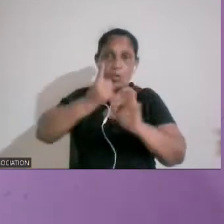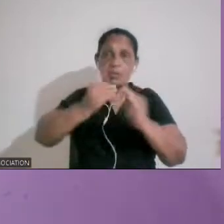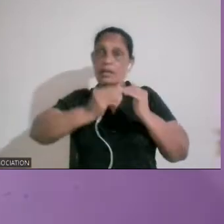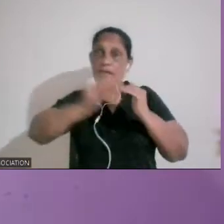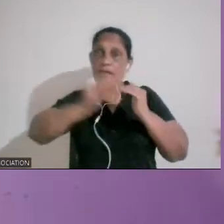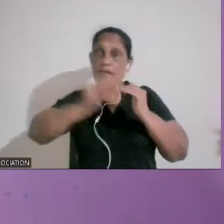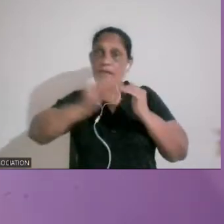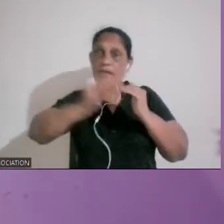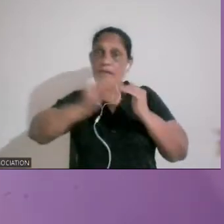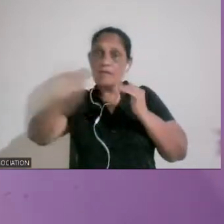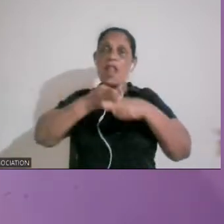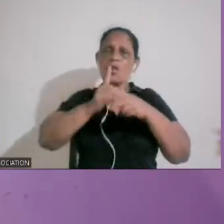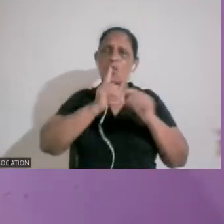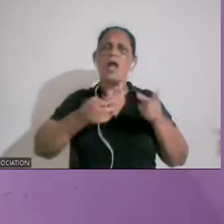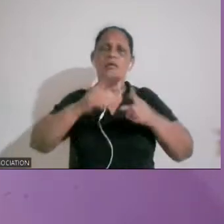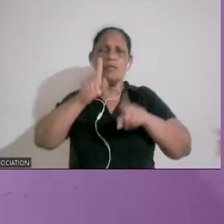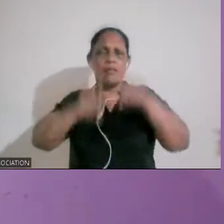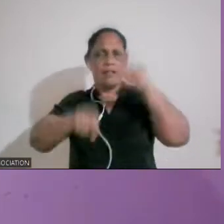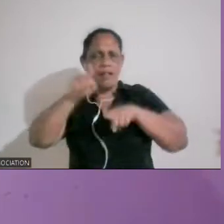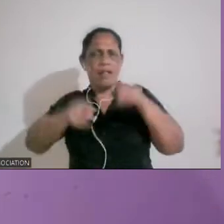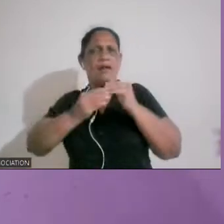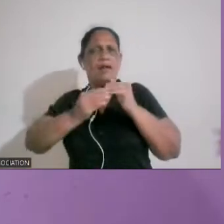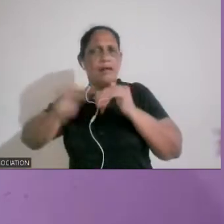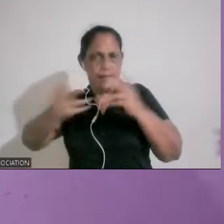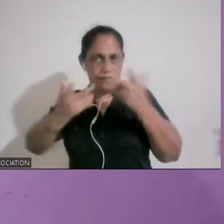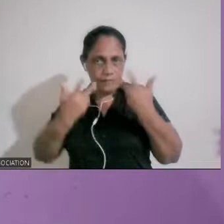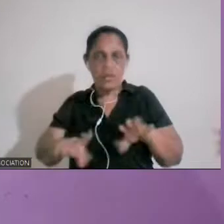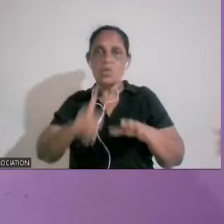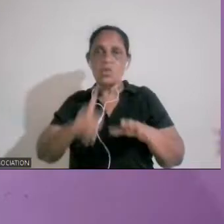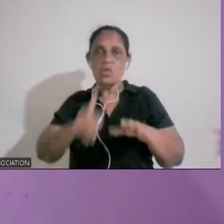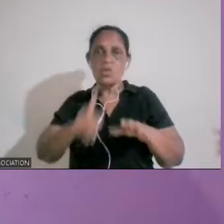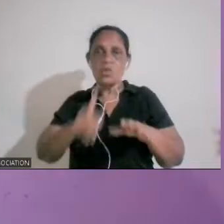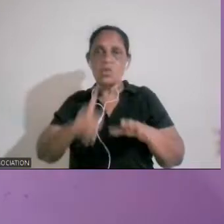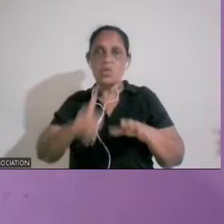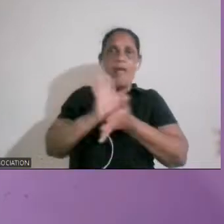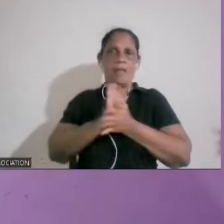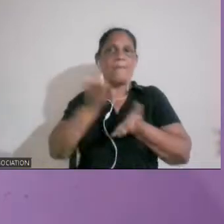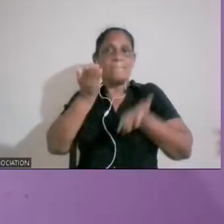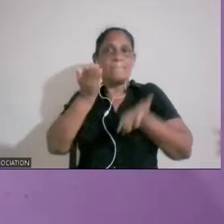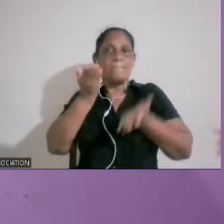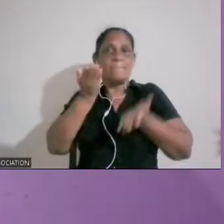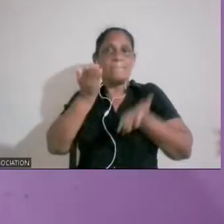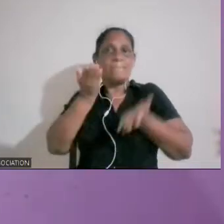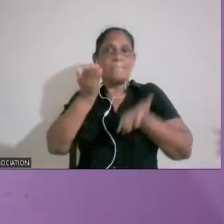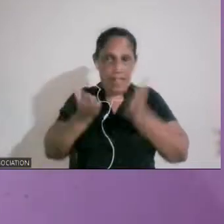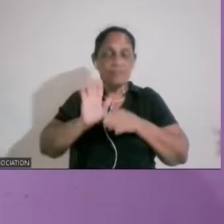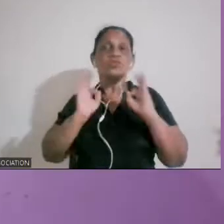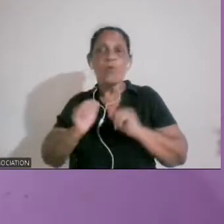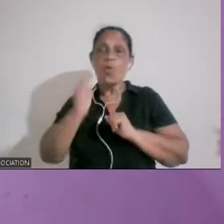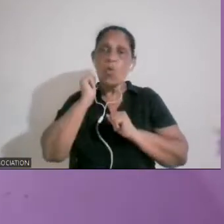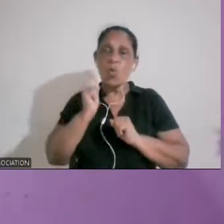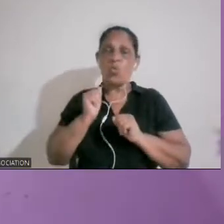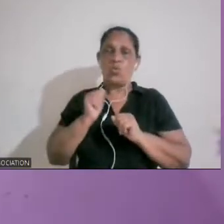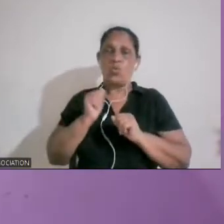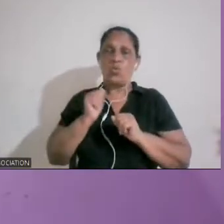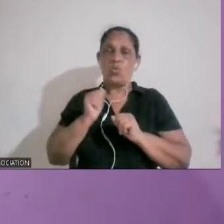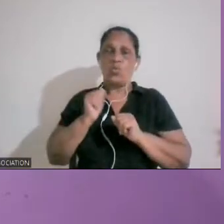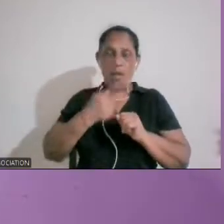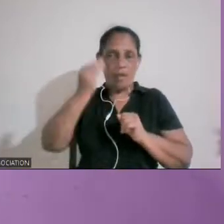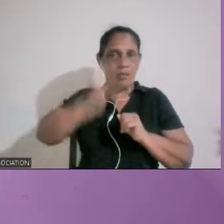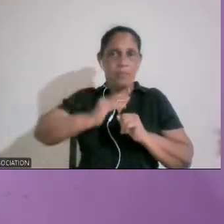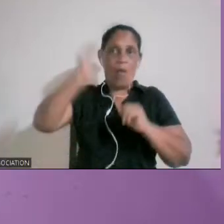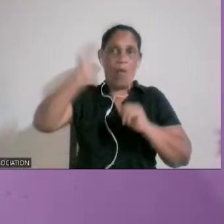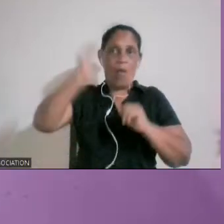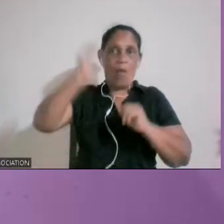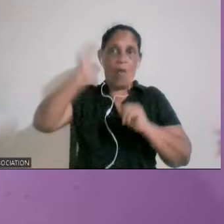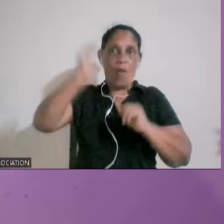for your menstrual cycles to get in check. Your hormone levels are still regulating and trying to find the happy balance. So it is normal for those who